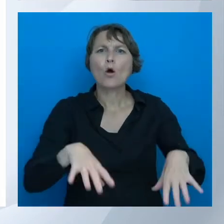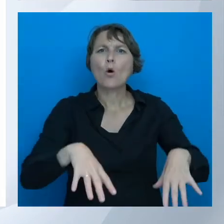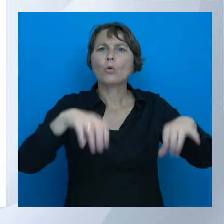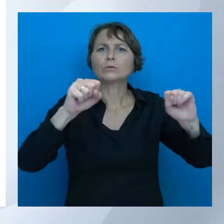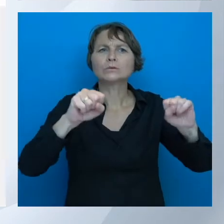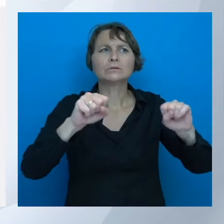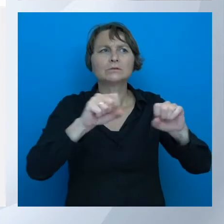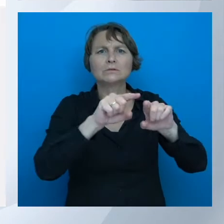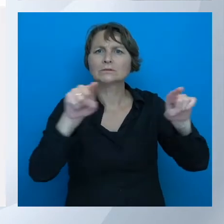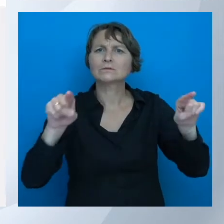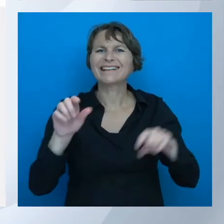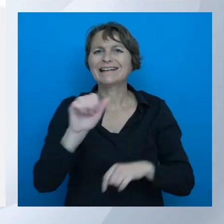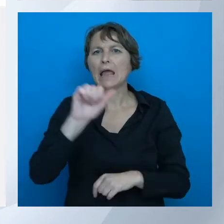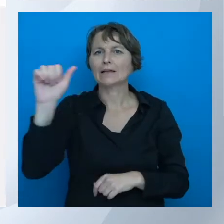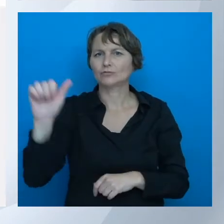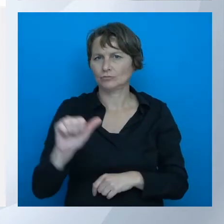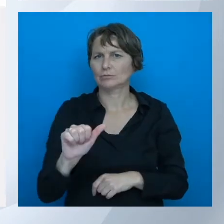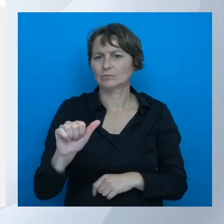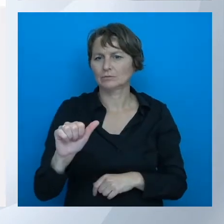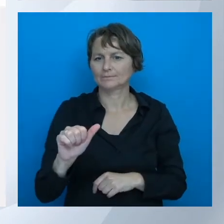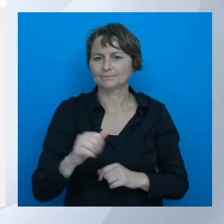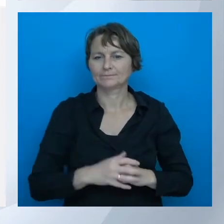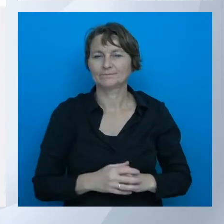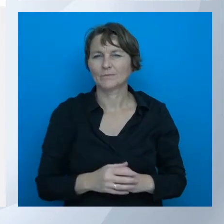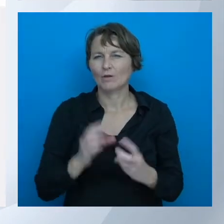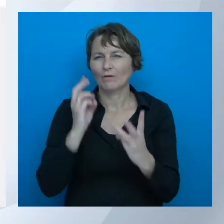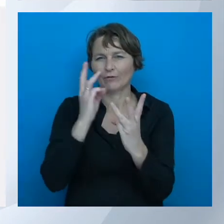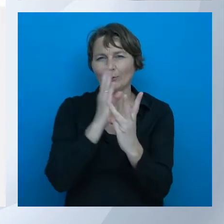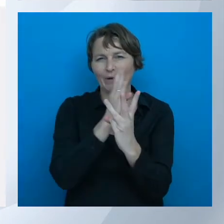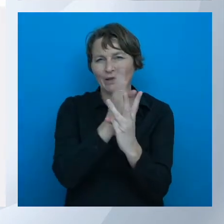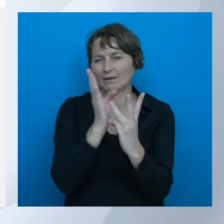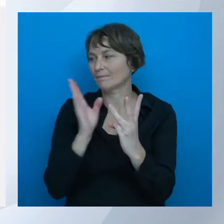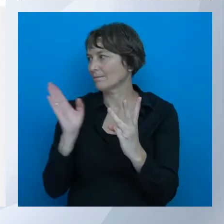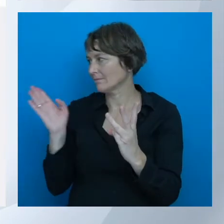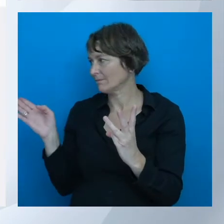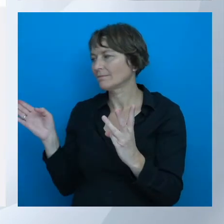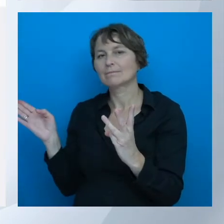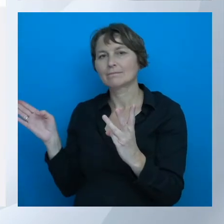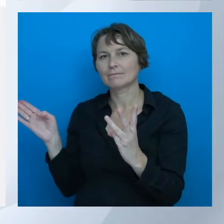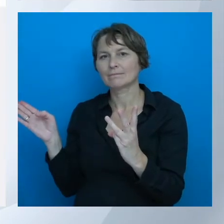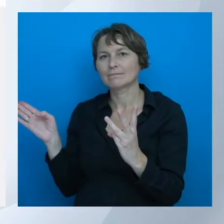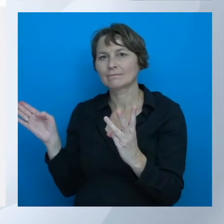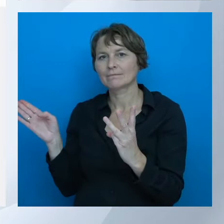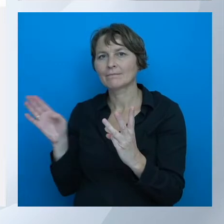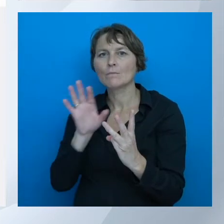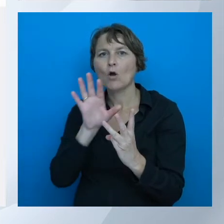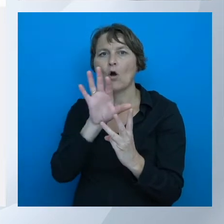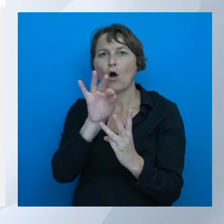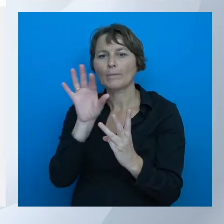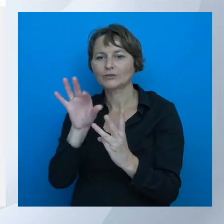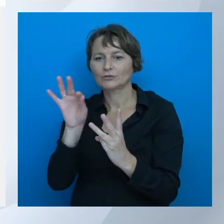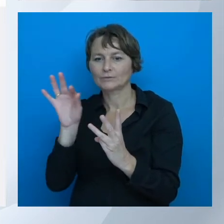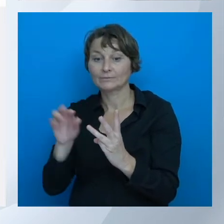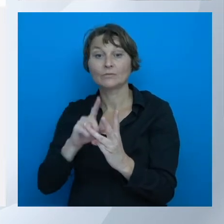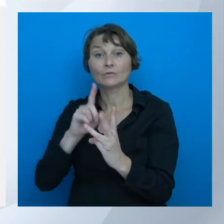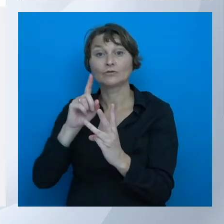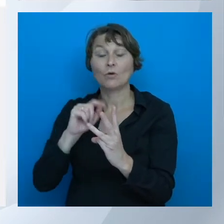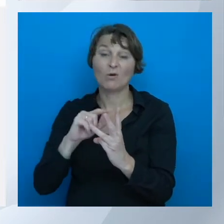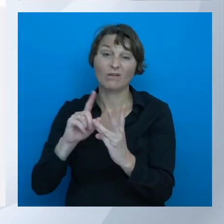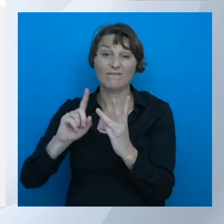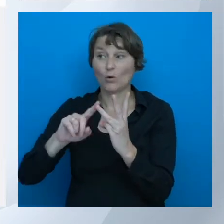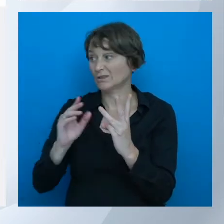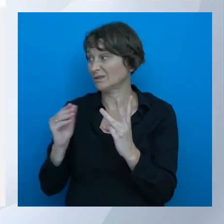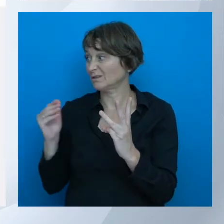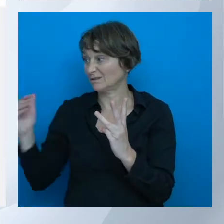to say. So there are 3 main options that you can use. You can use the static app service, you can use a normal